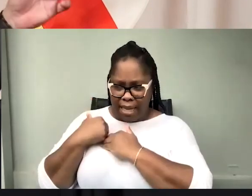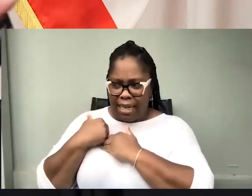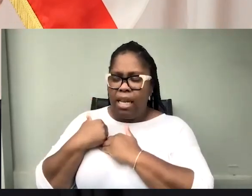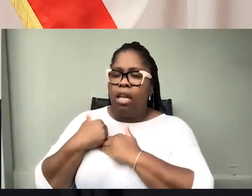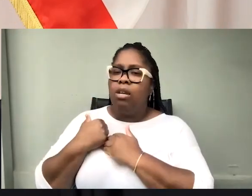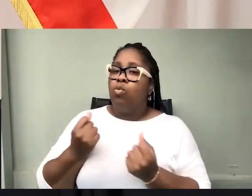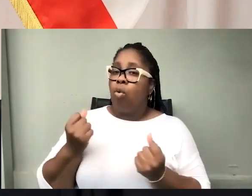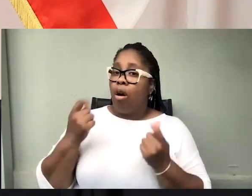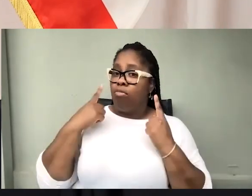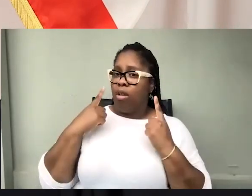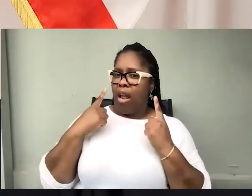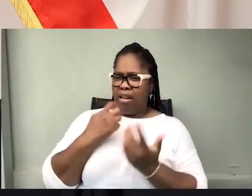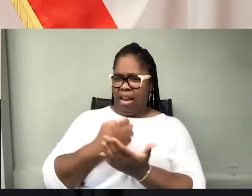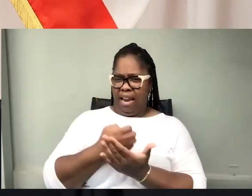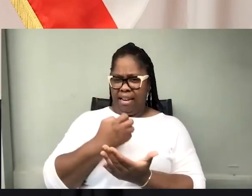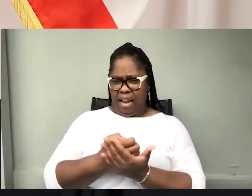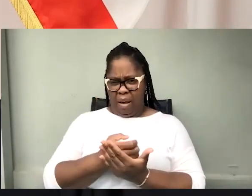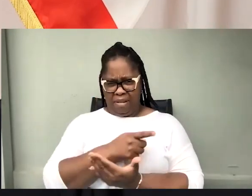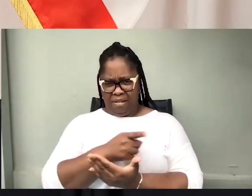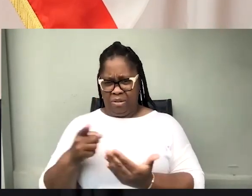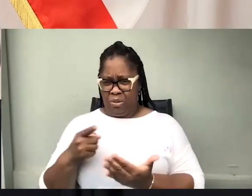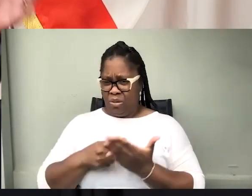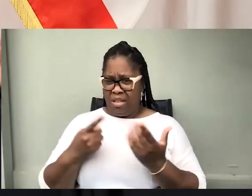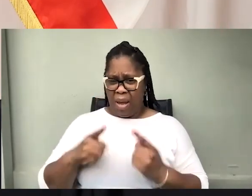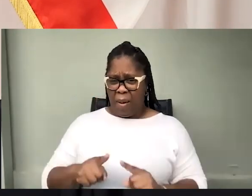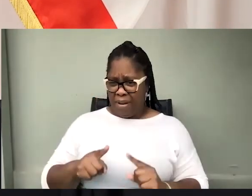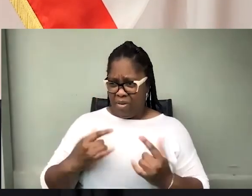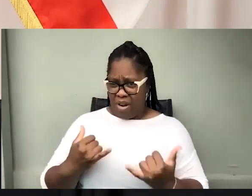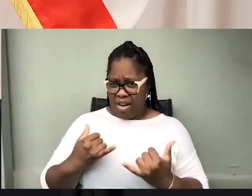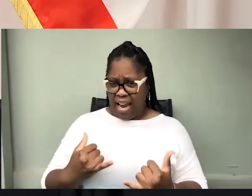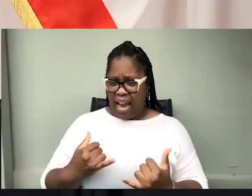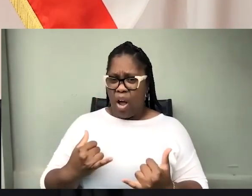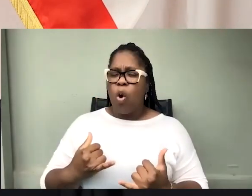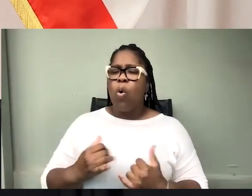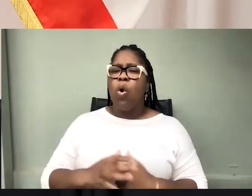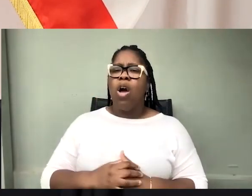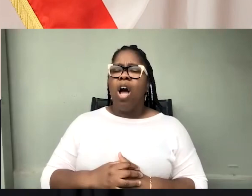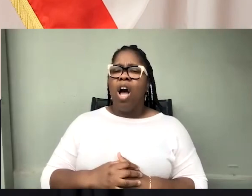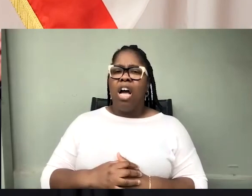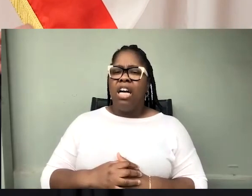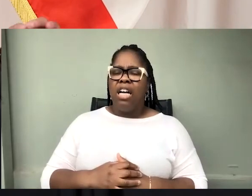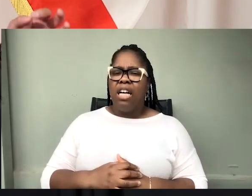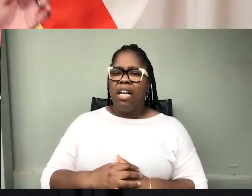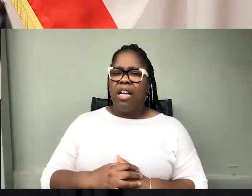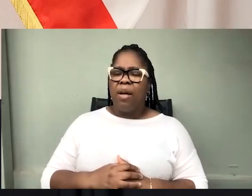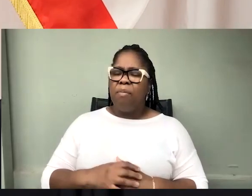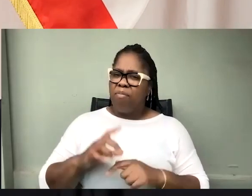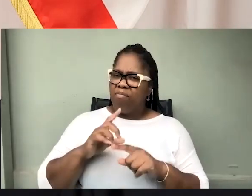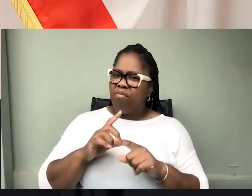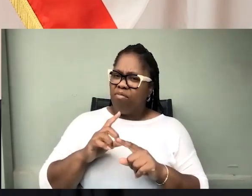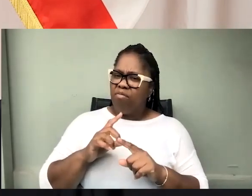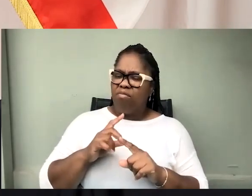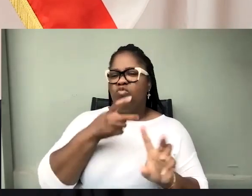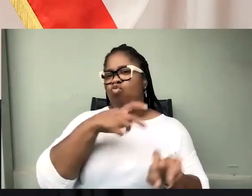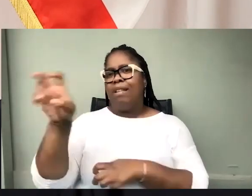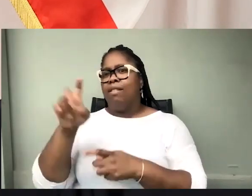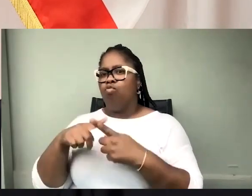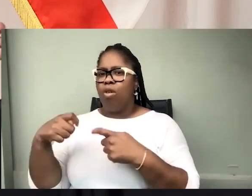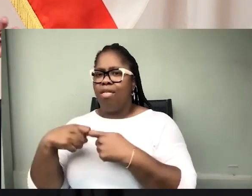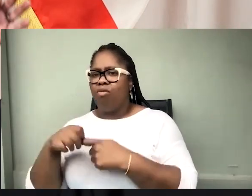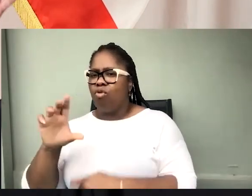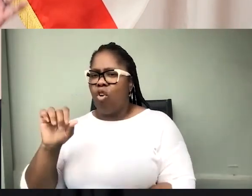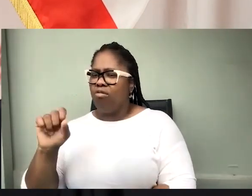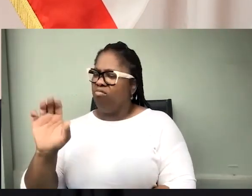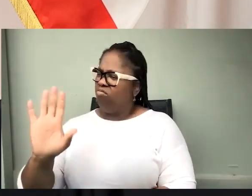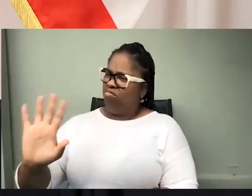understanding the economic realities that people face, to not have an unjust transition. but to try to prioritize